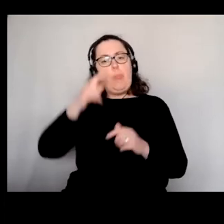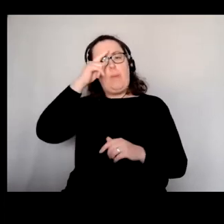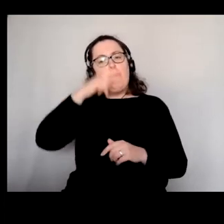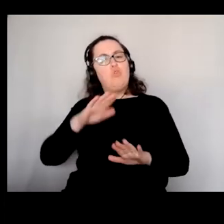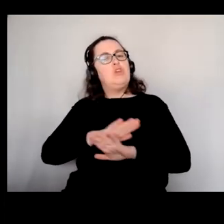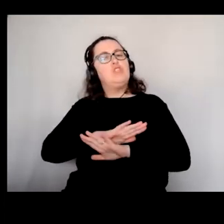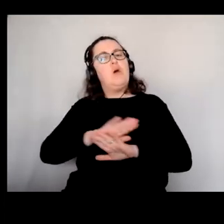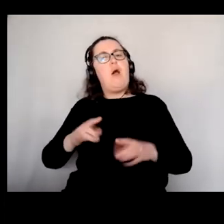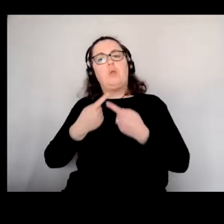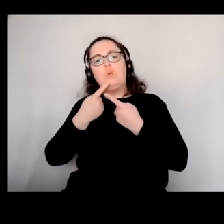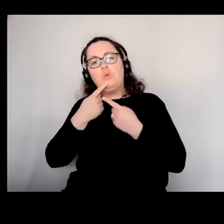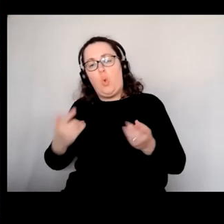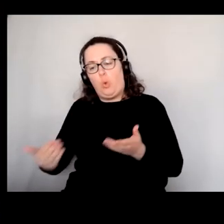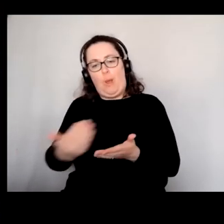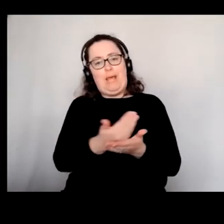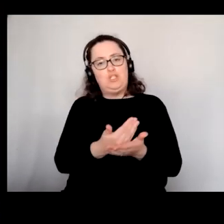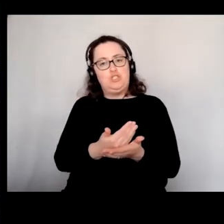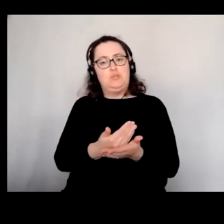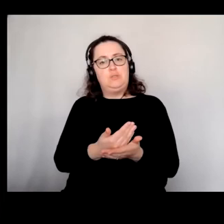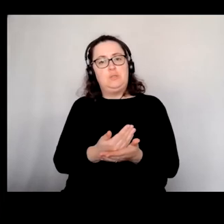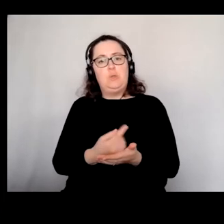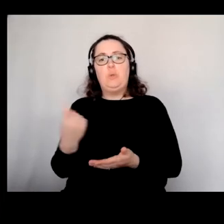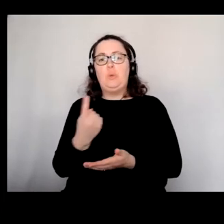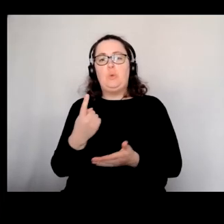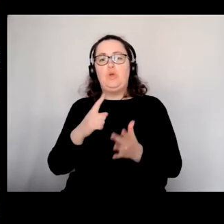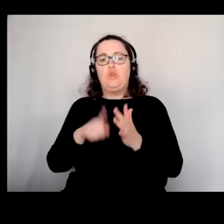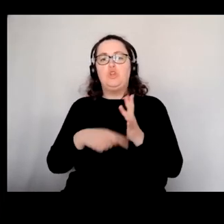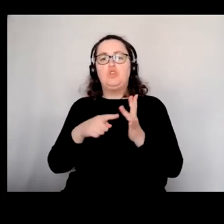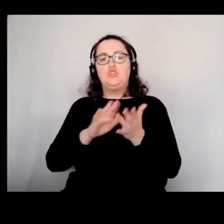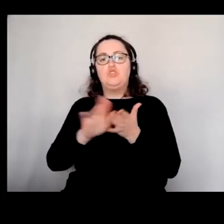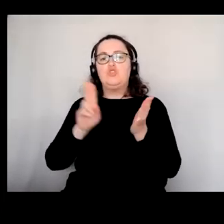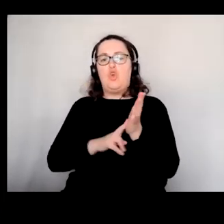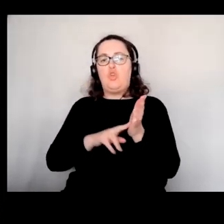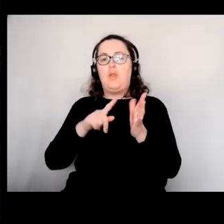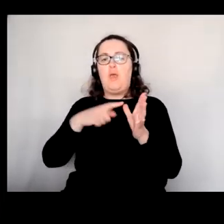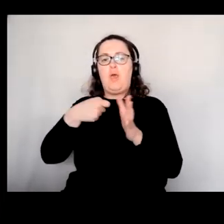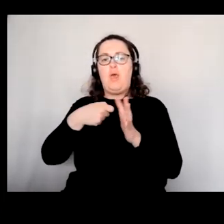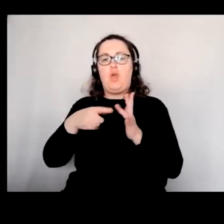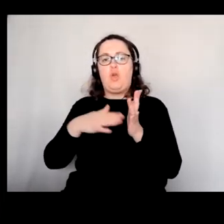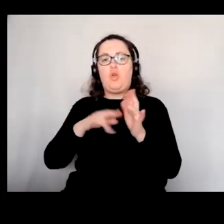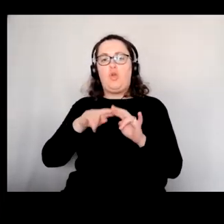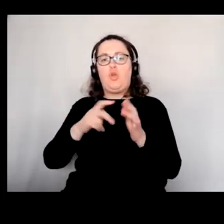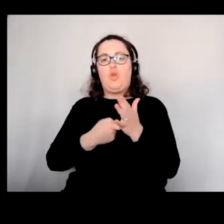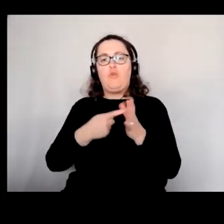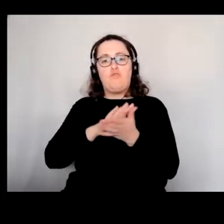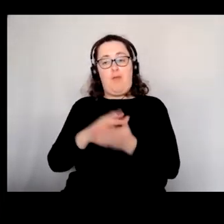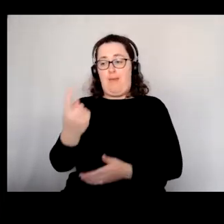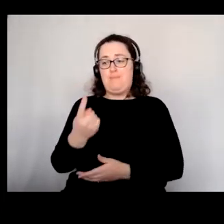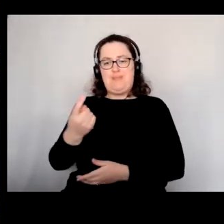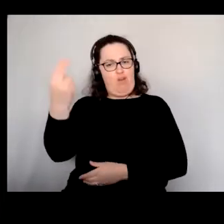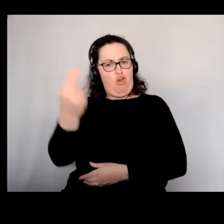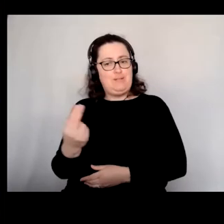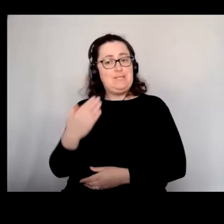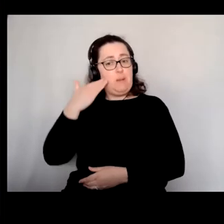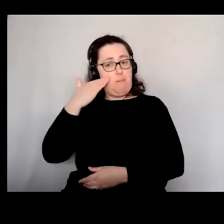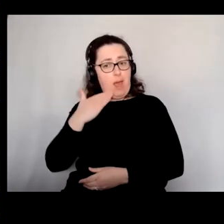in the Portraits and Told collection. And this portrait is of John O'Confra, who's a Black